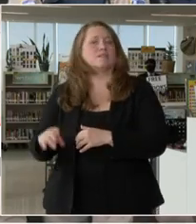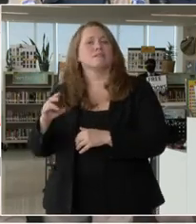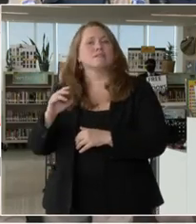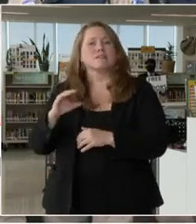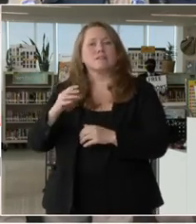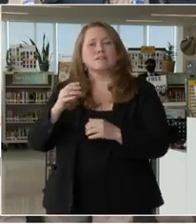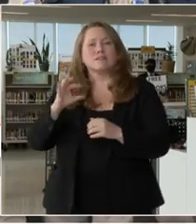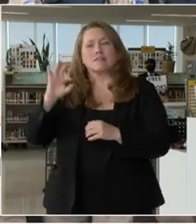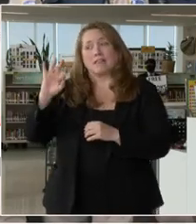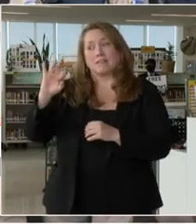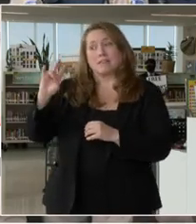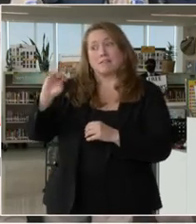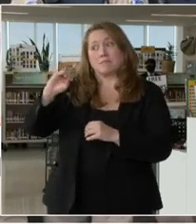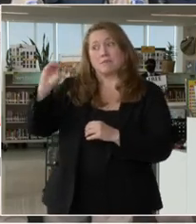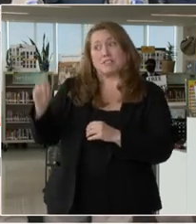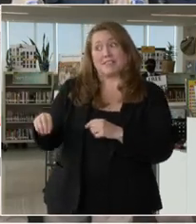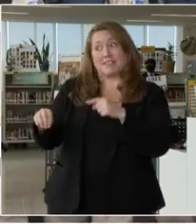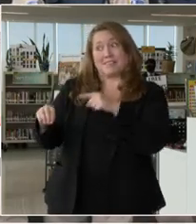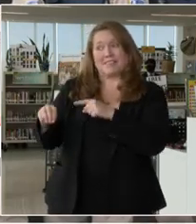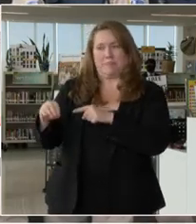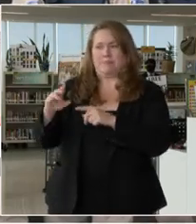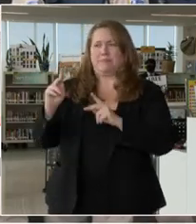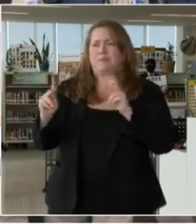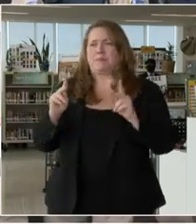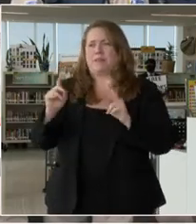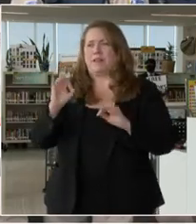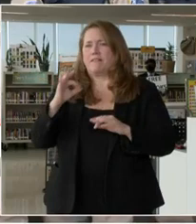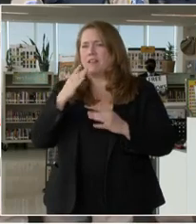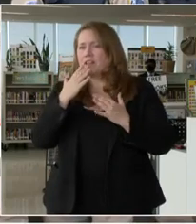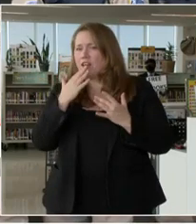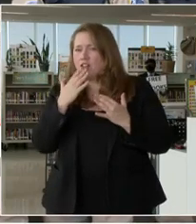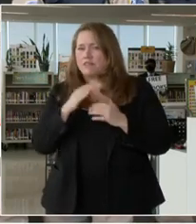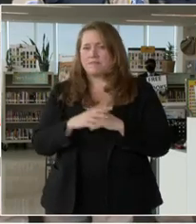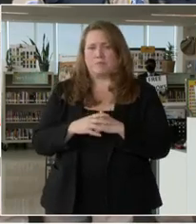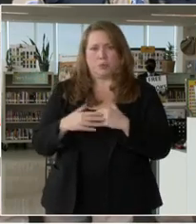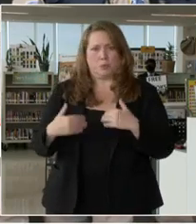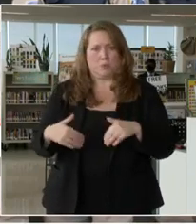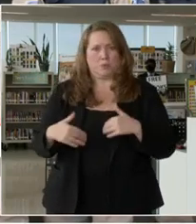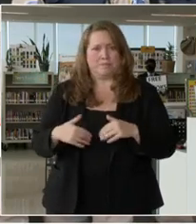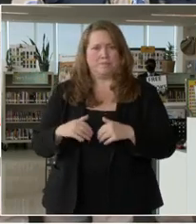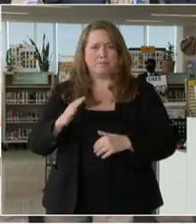people of color. That's why in my first term, we raised the